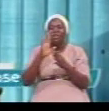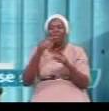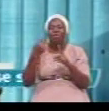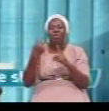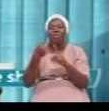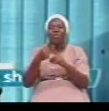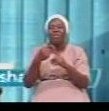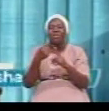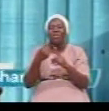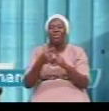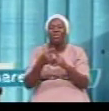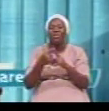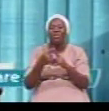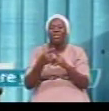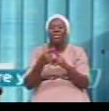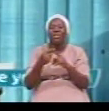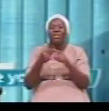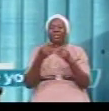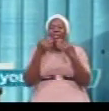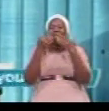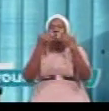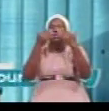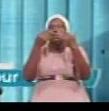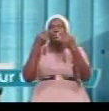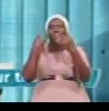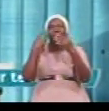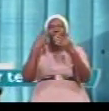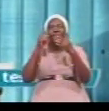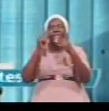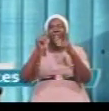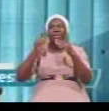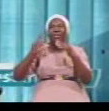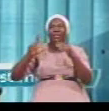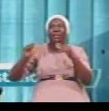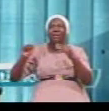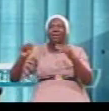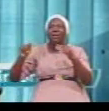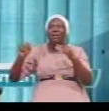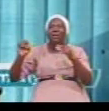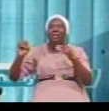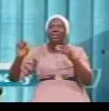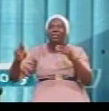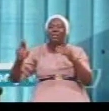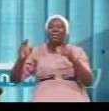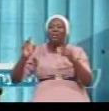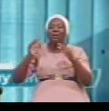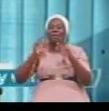confirming your word. Thank you for the